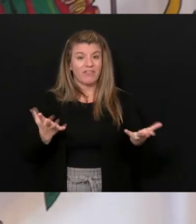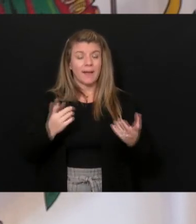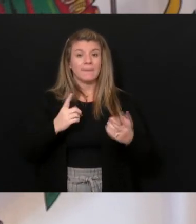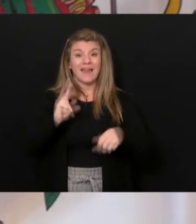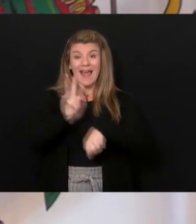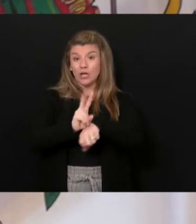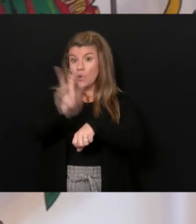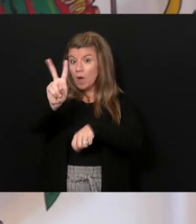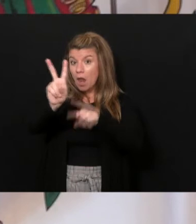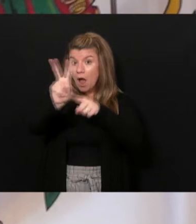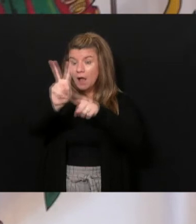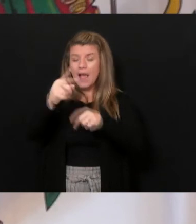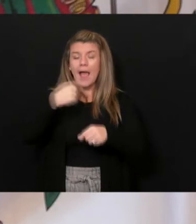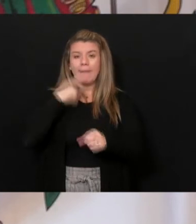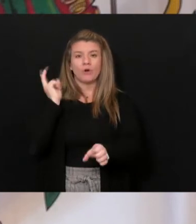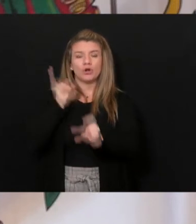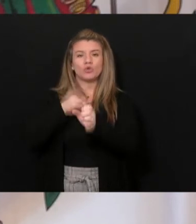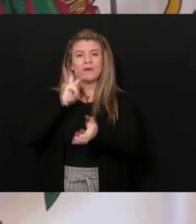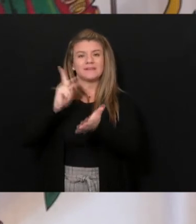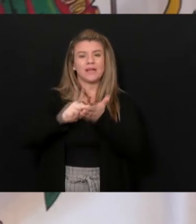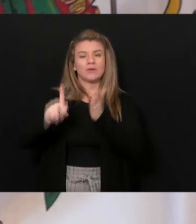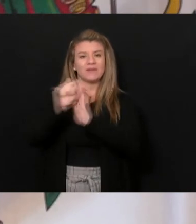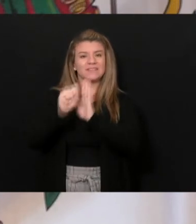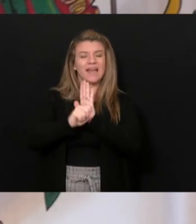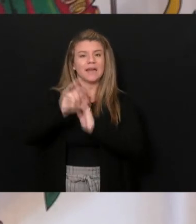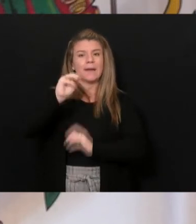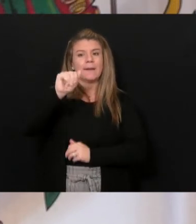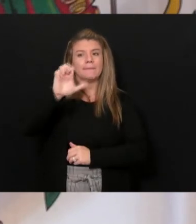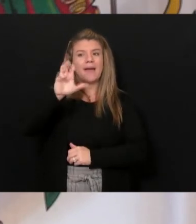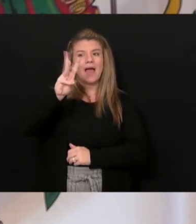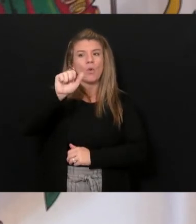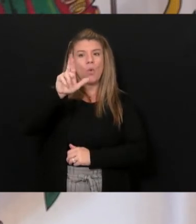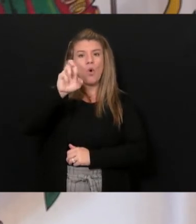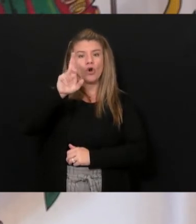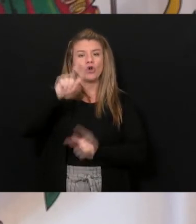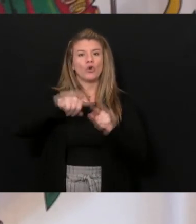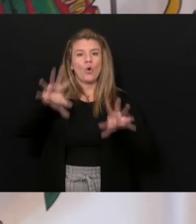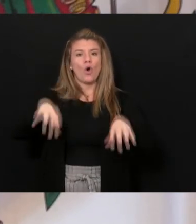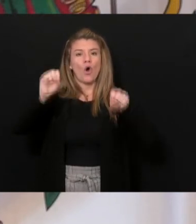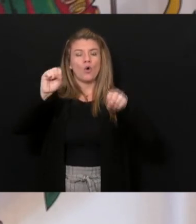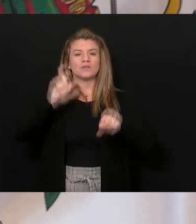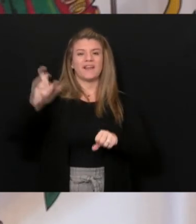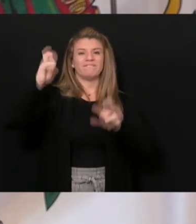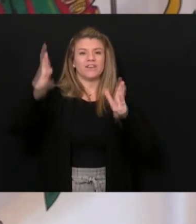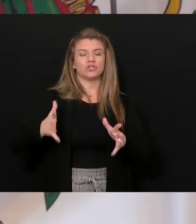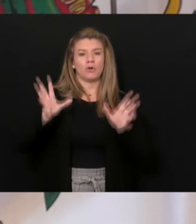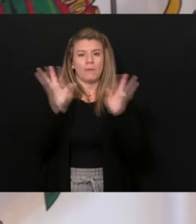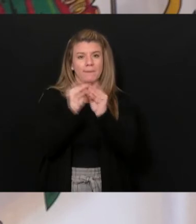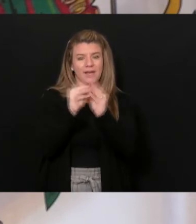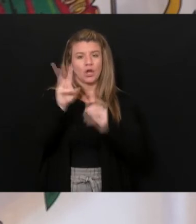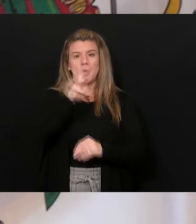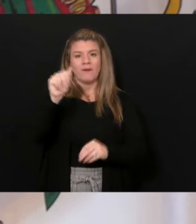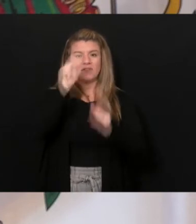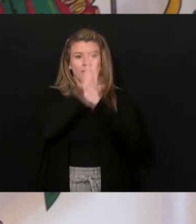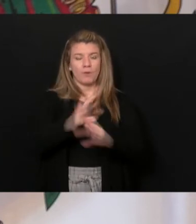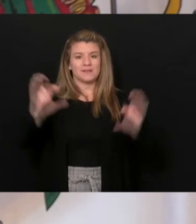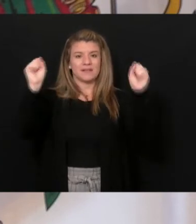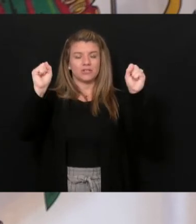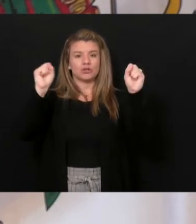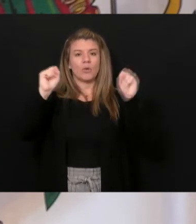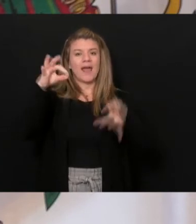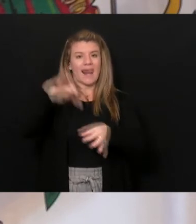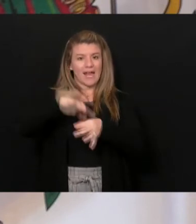today, I will join the Secretary of State, Mike Warner, and to host the official meeting of West Virginia's presidential